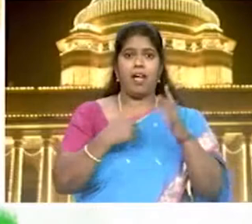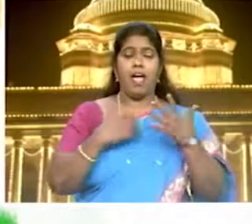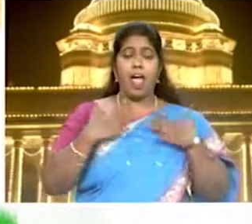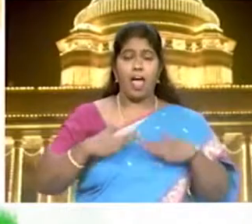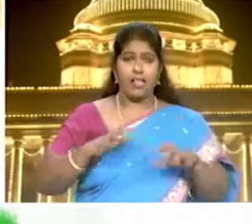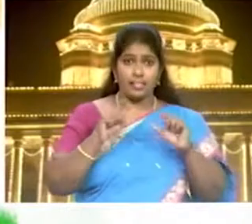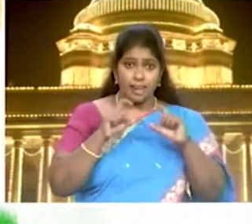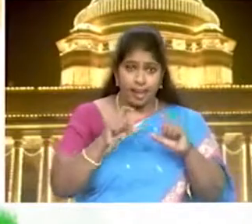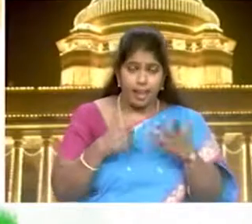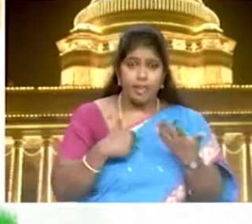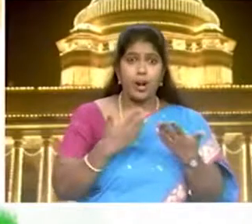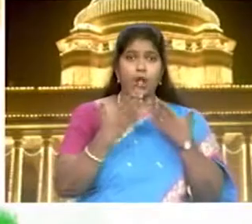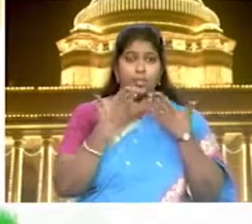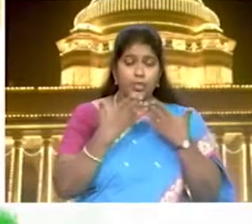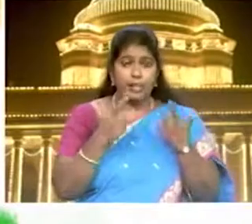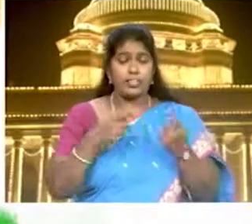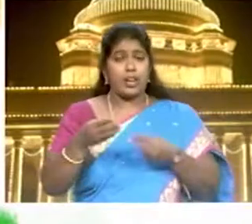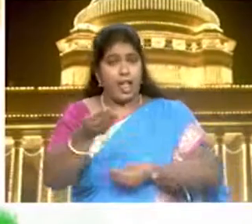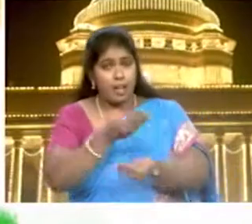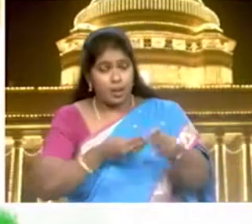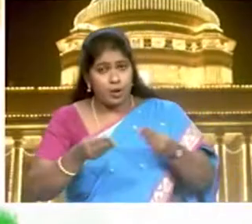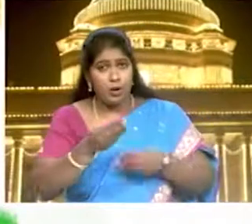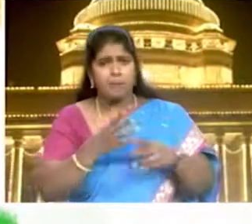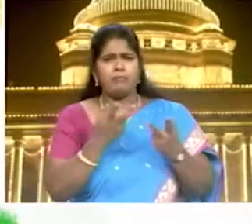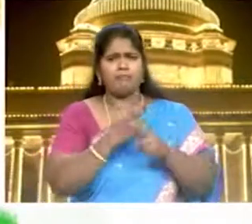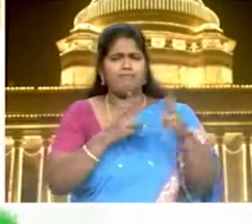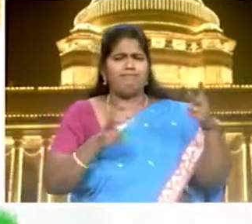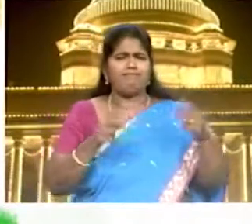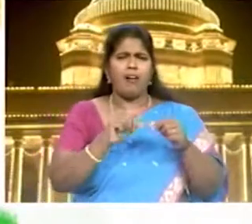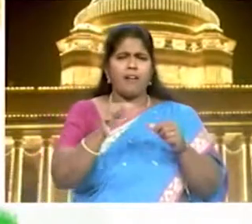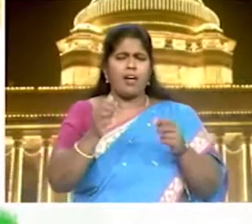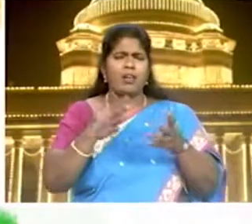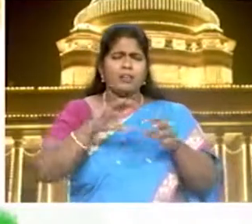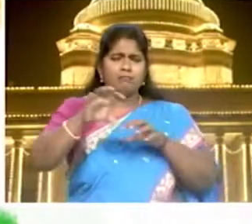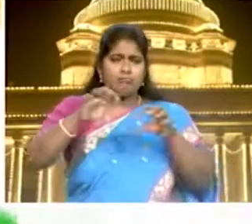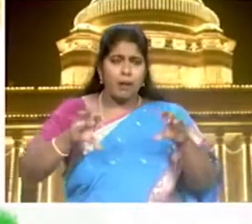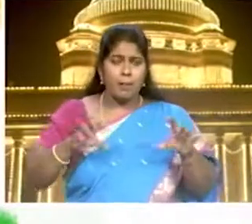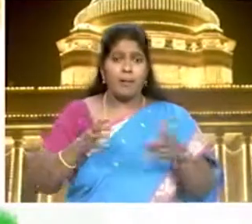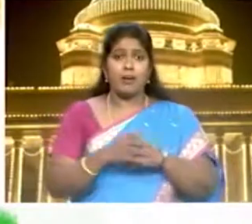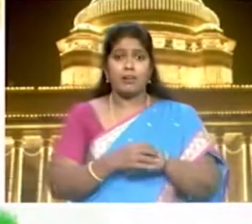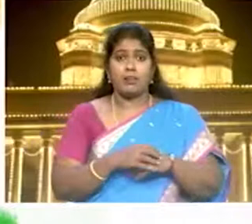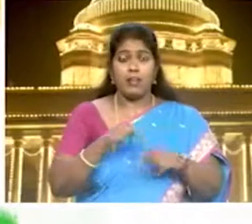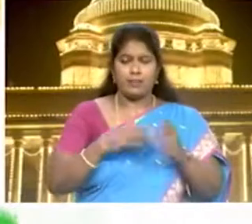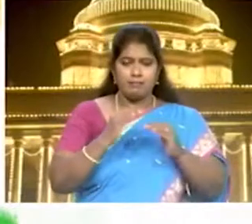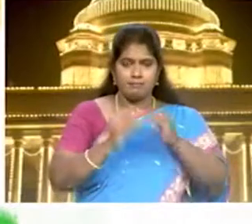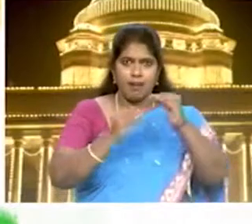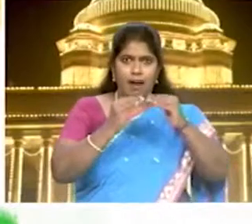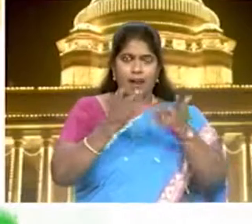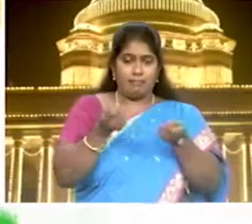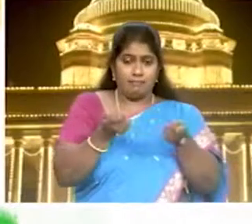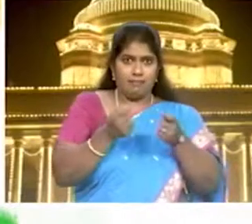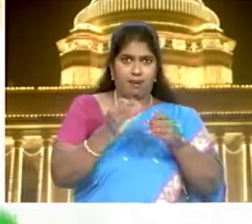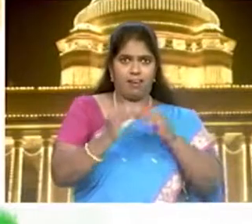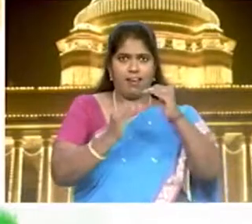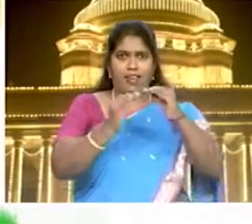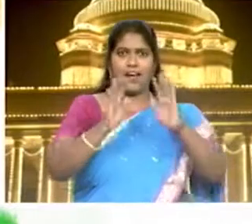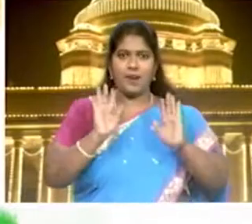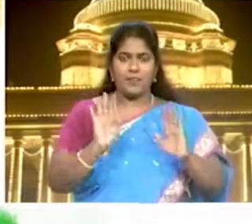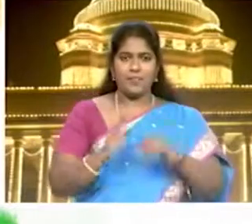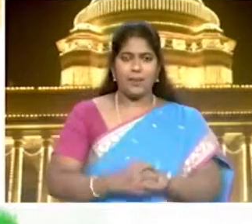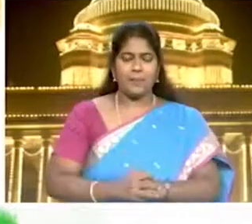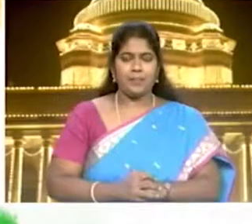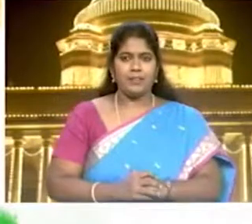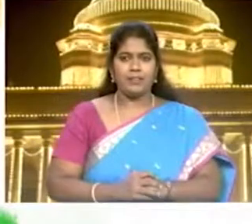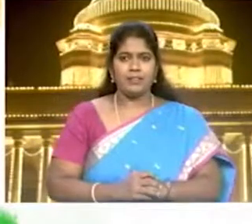economy, as well as a number of related areas is the stress on good governance. When work is